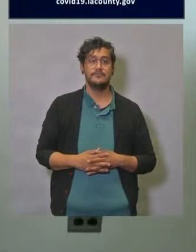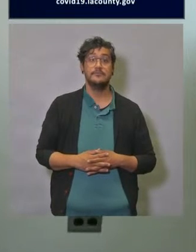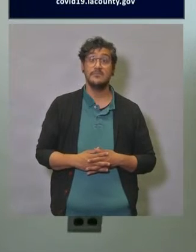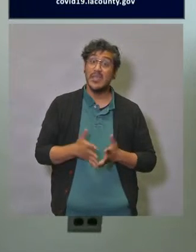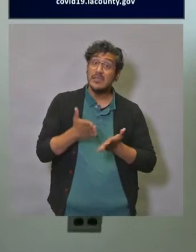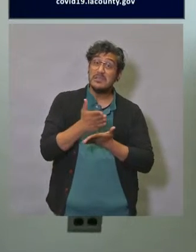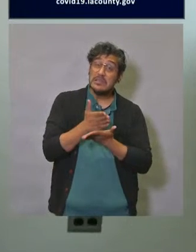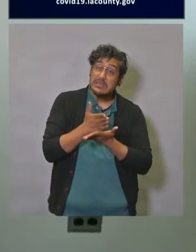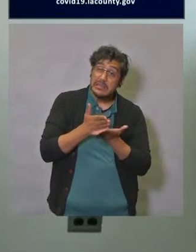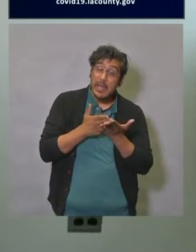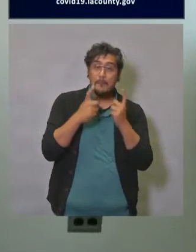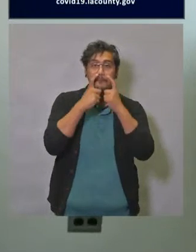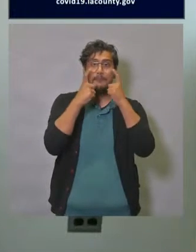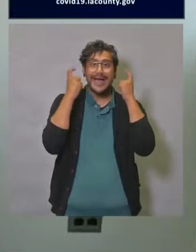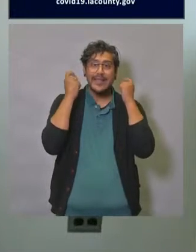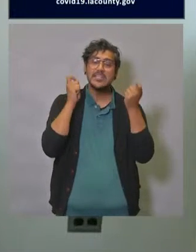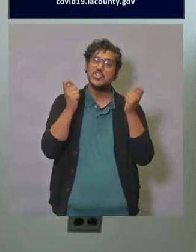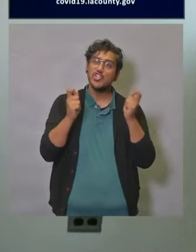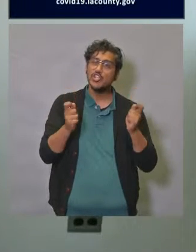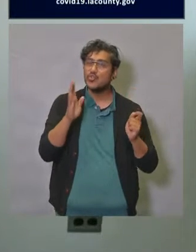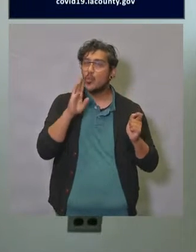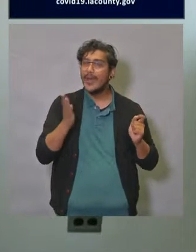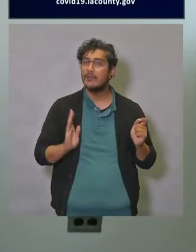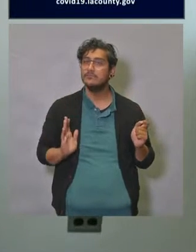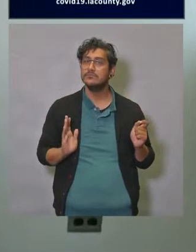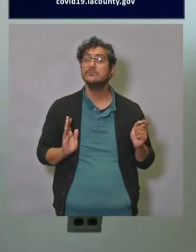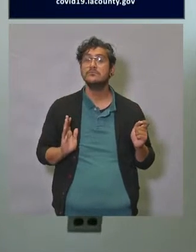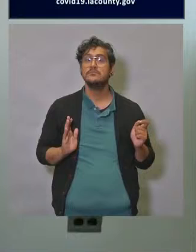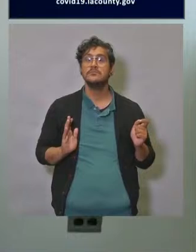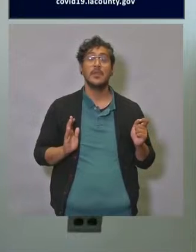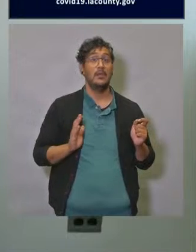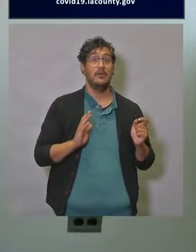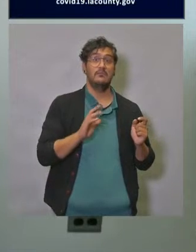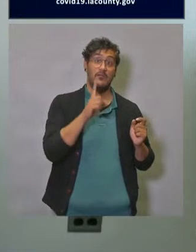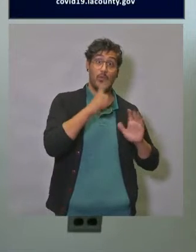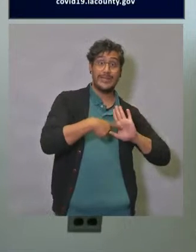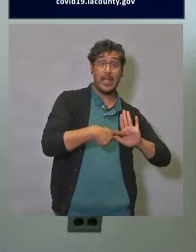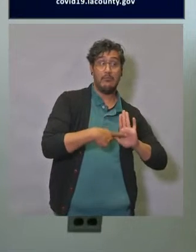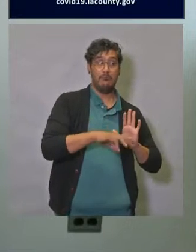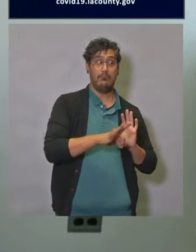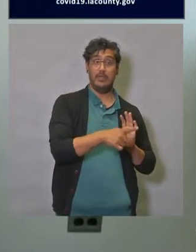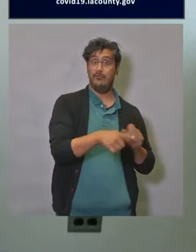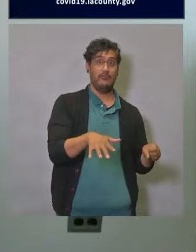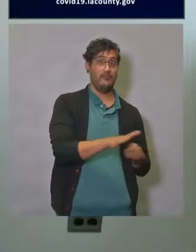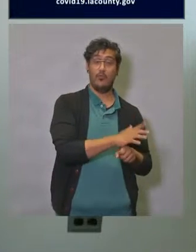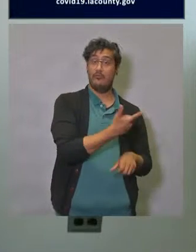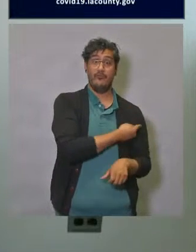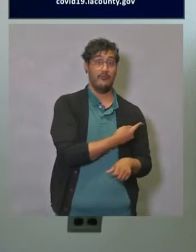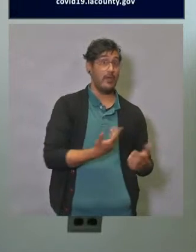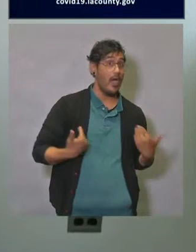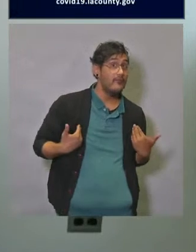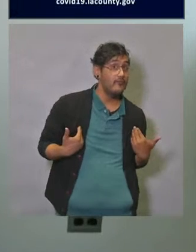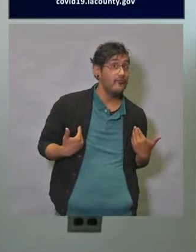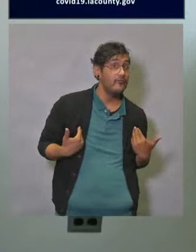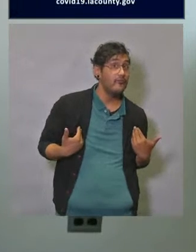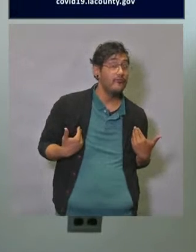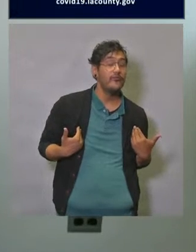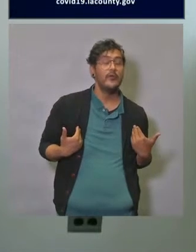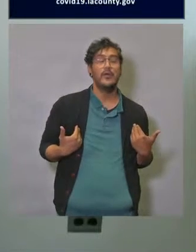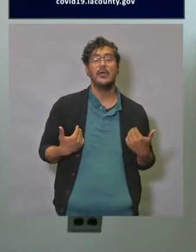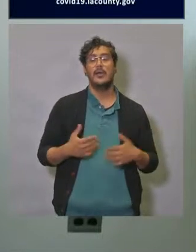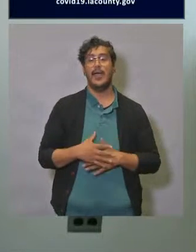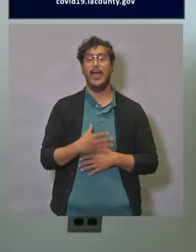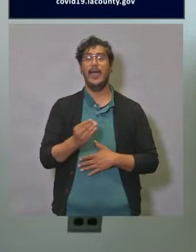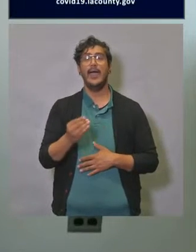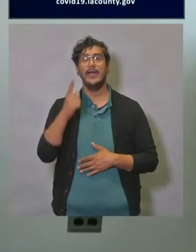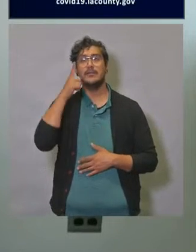masking requirements is A, it's going to be for people who are fully vaccinated, and B, it's probably going to be for in